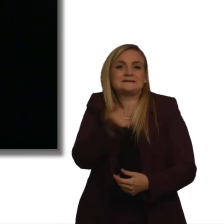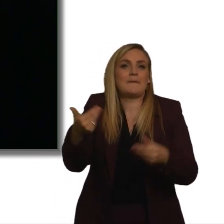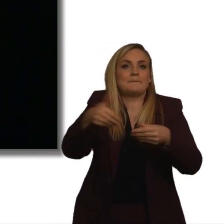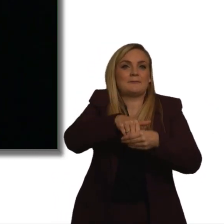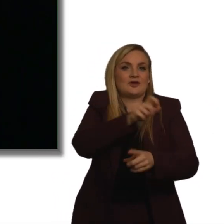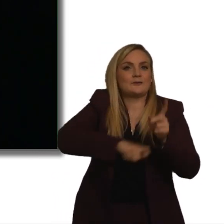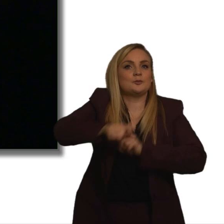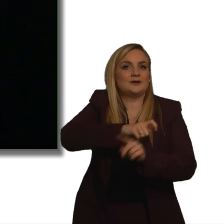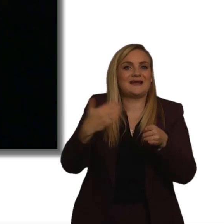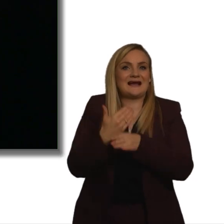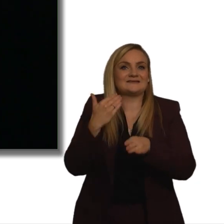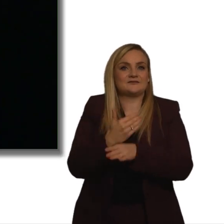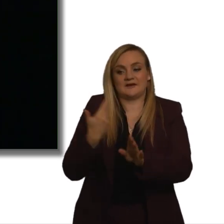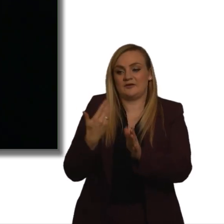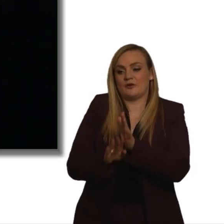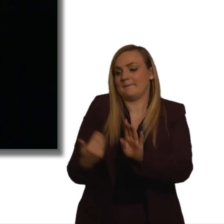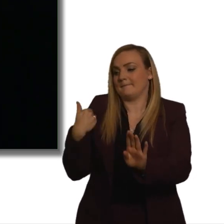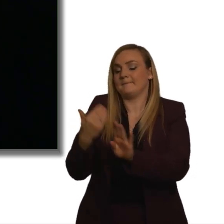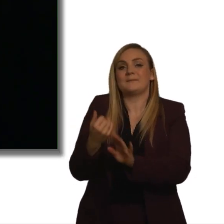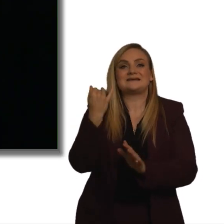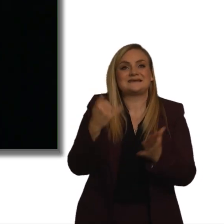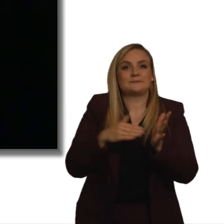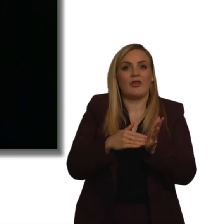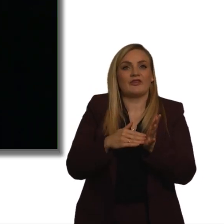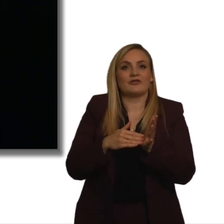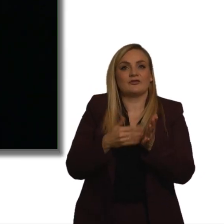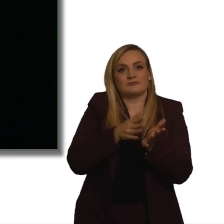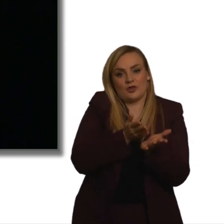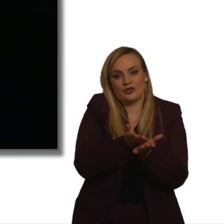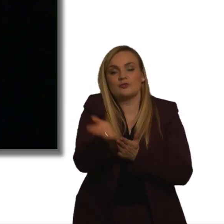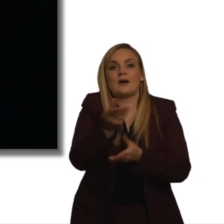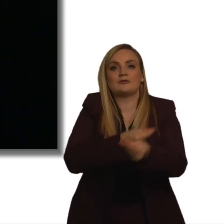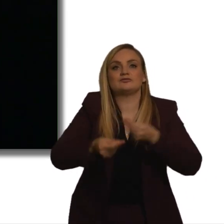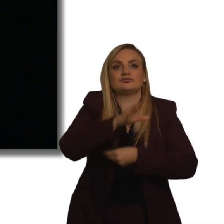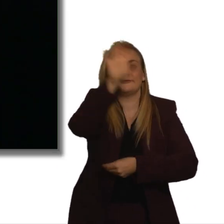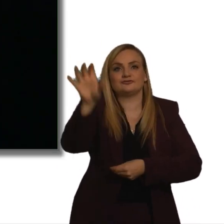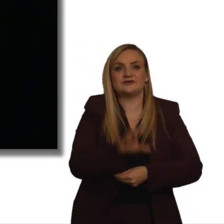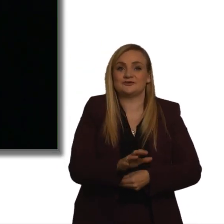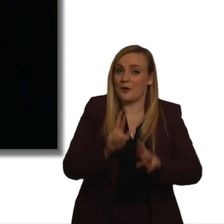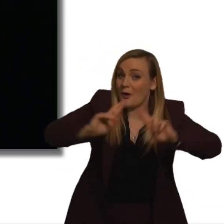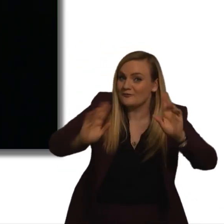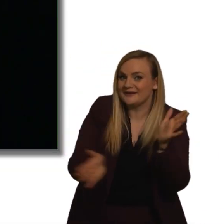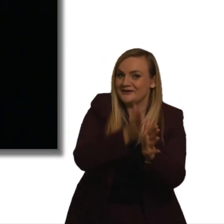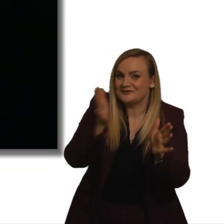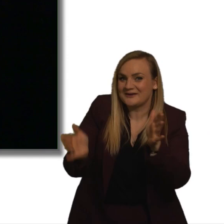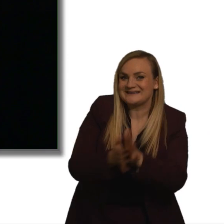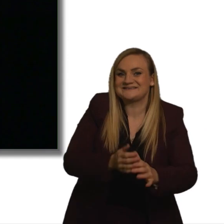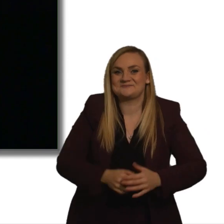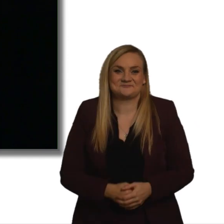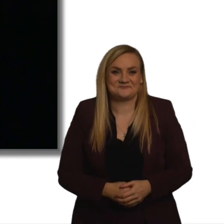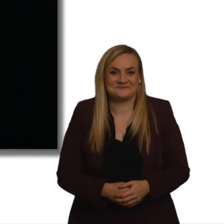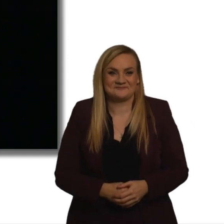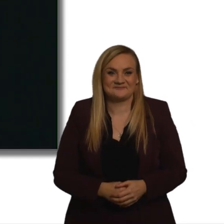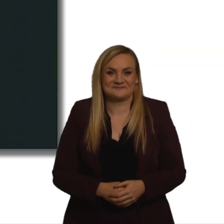and community activities from the last 6 months across all of our trading regions. And I hope that you enjoy it.